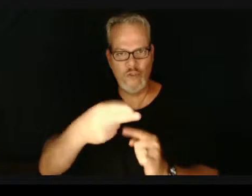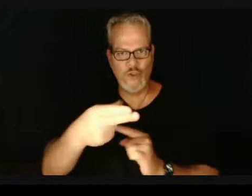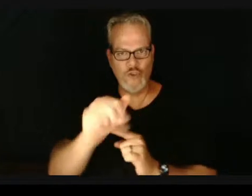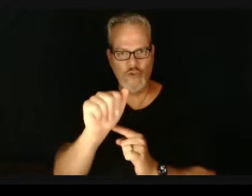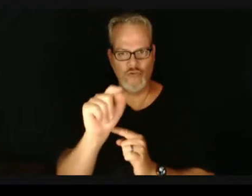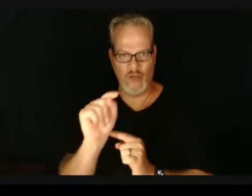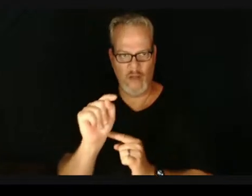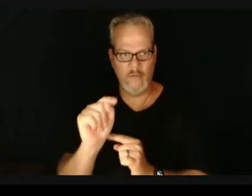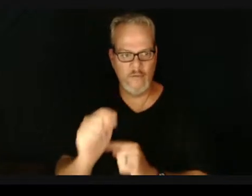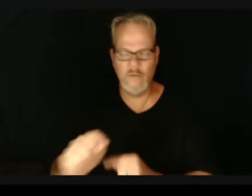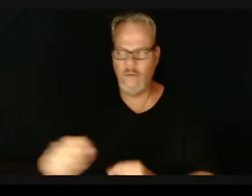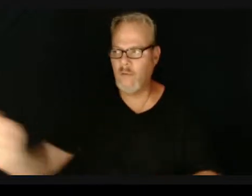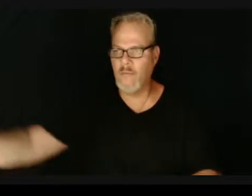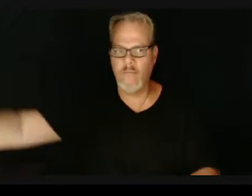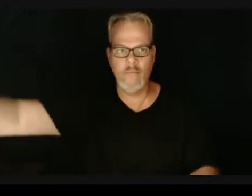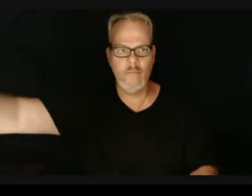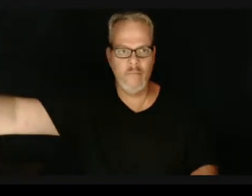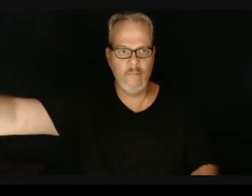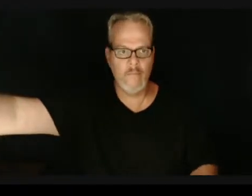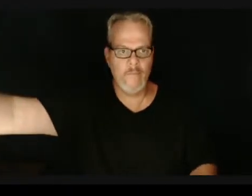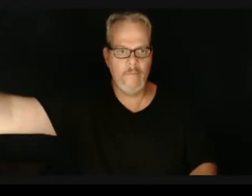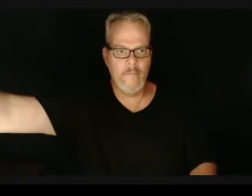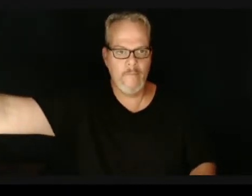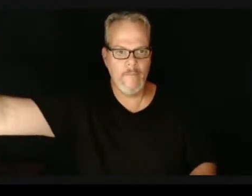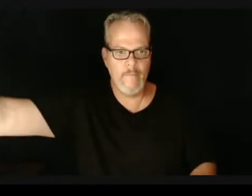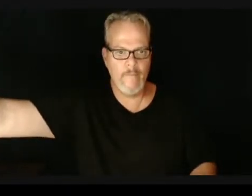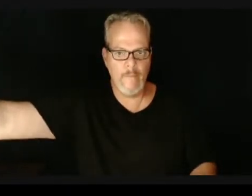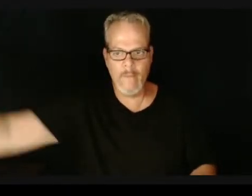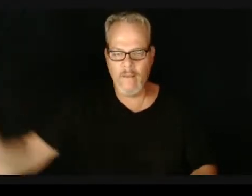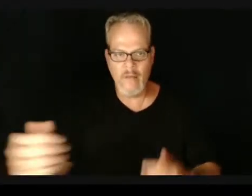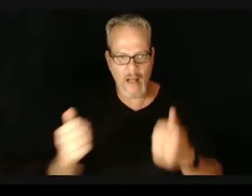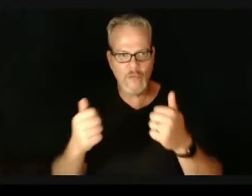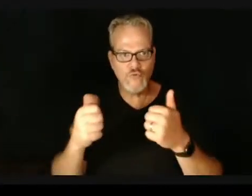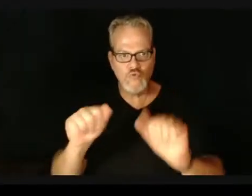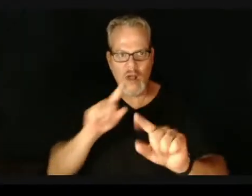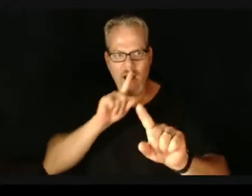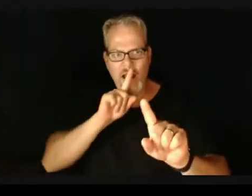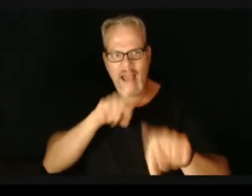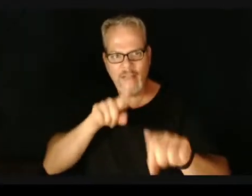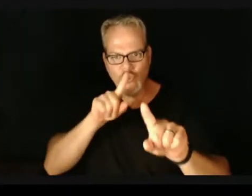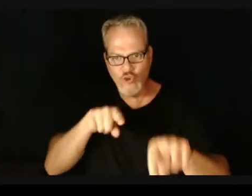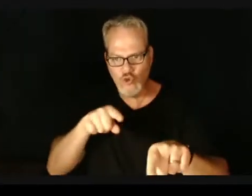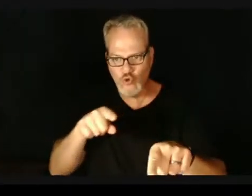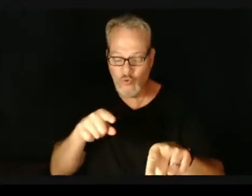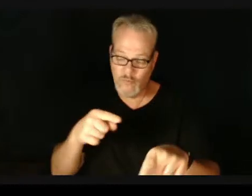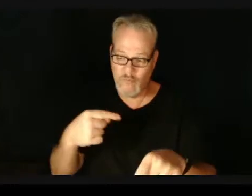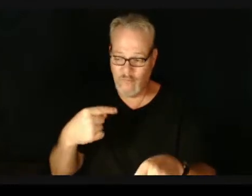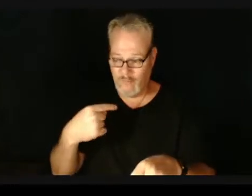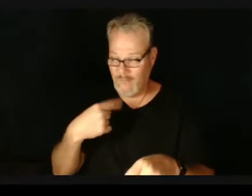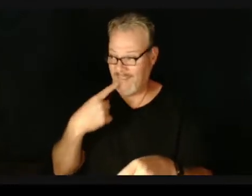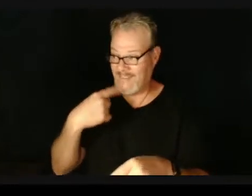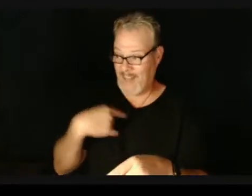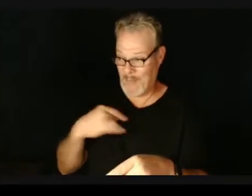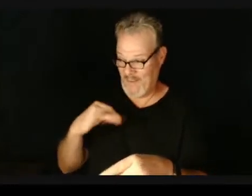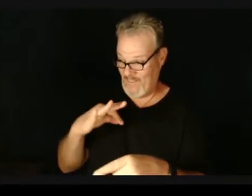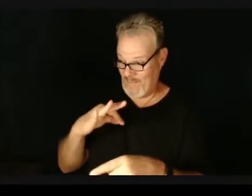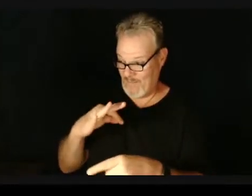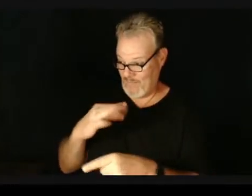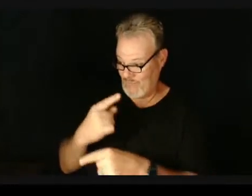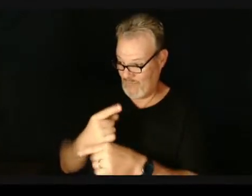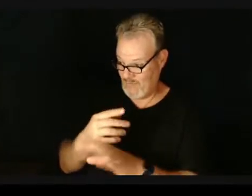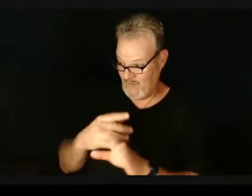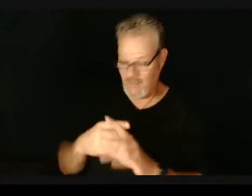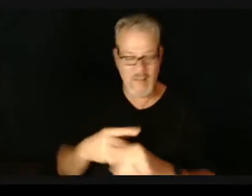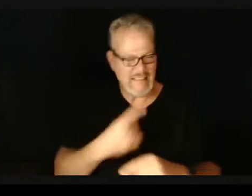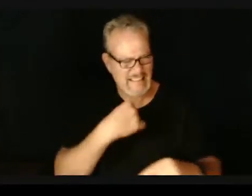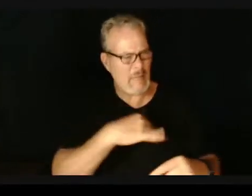Just maybe speed run through these. I'll try and answer as best as I can. You can tell me if I'm wrong or not.